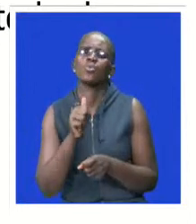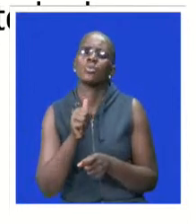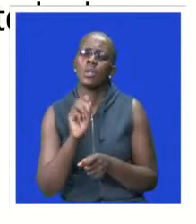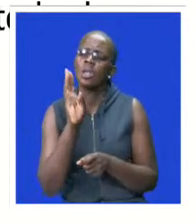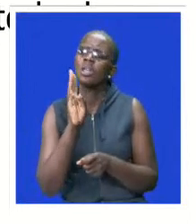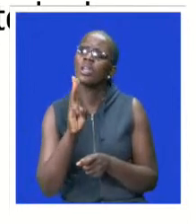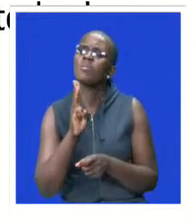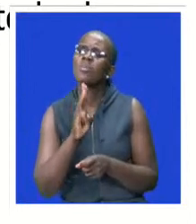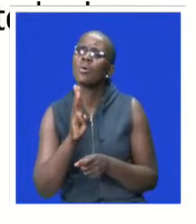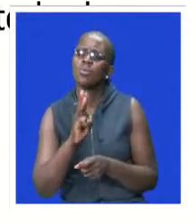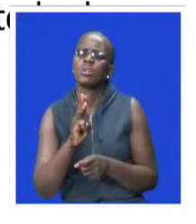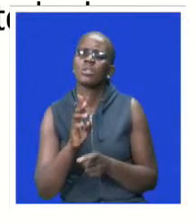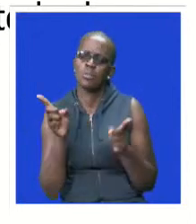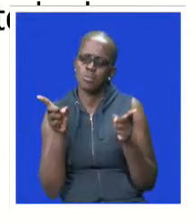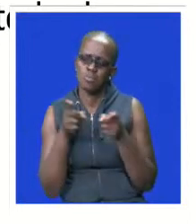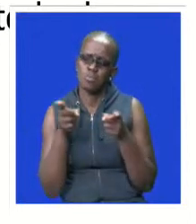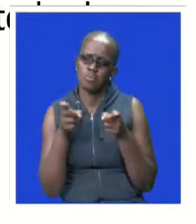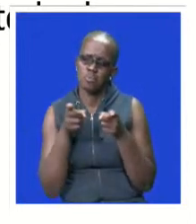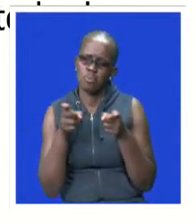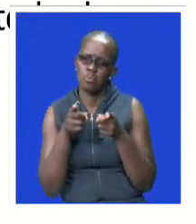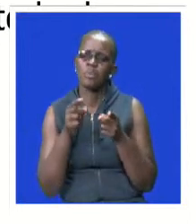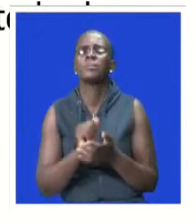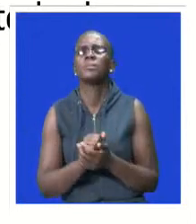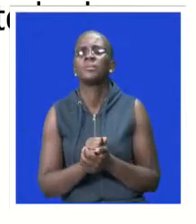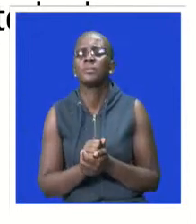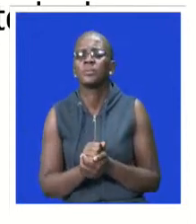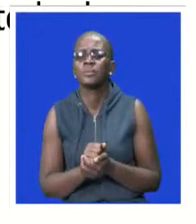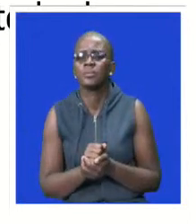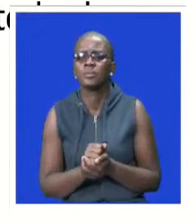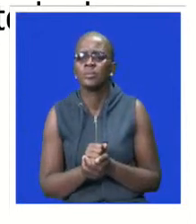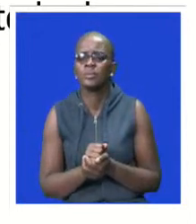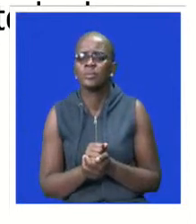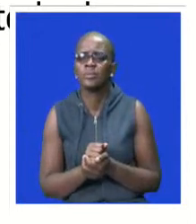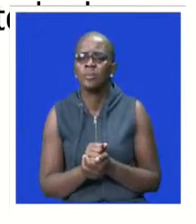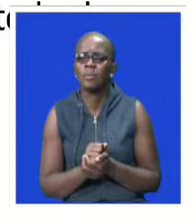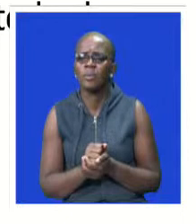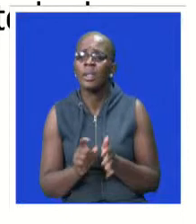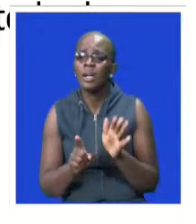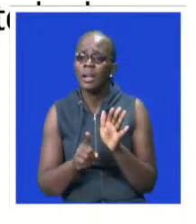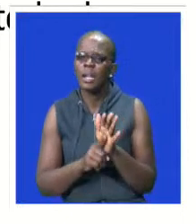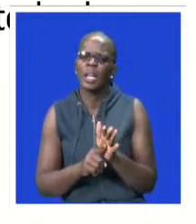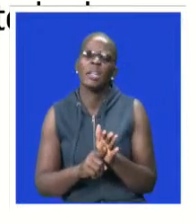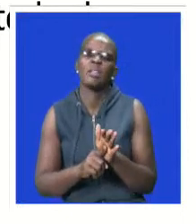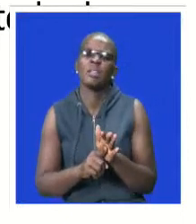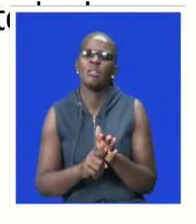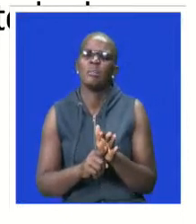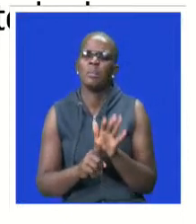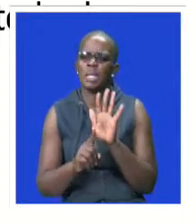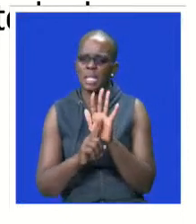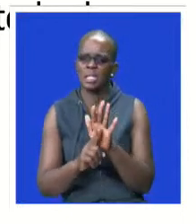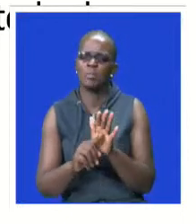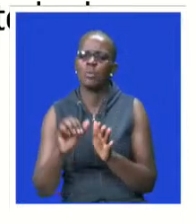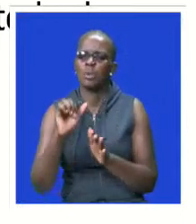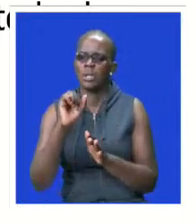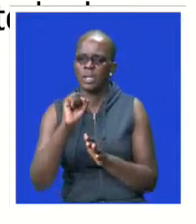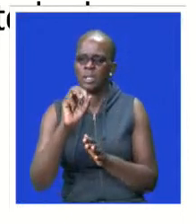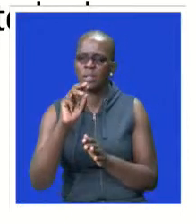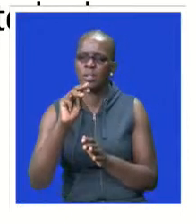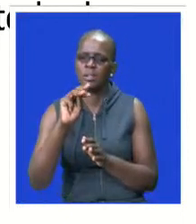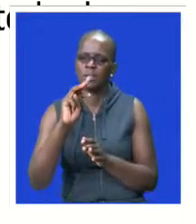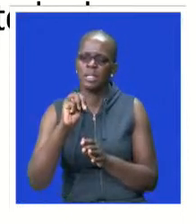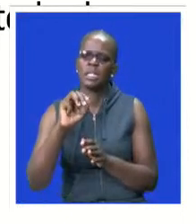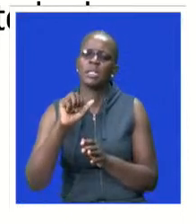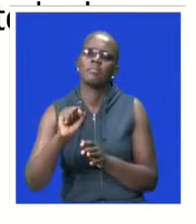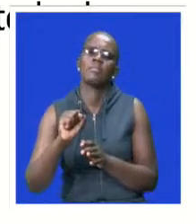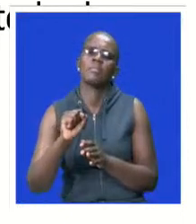That is, to look the way that they sound. And that will be, or even using SMS or even what we call chatty language. So the